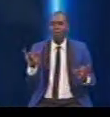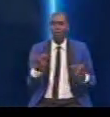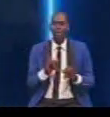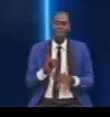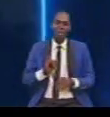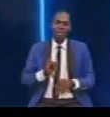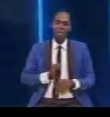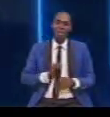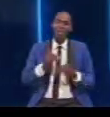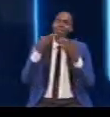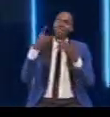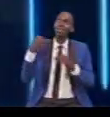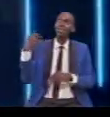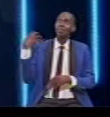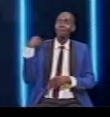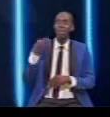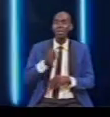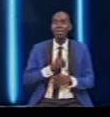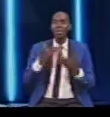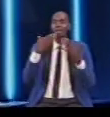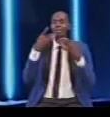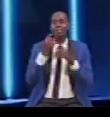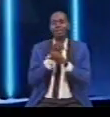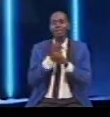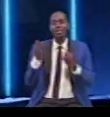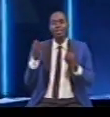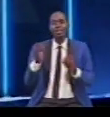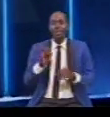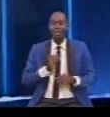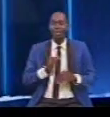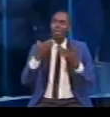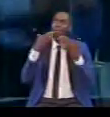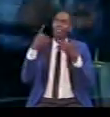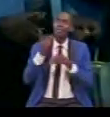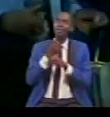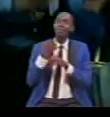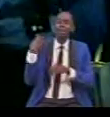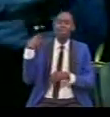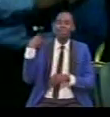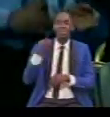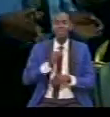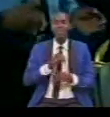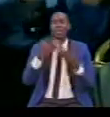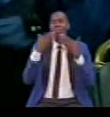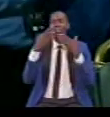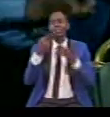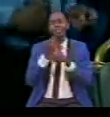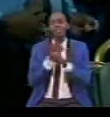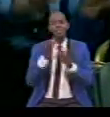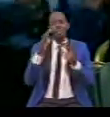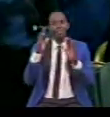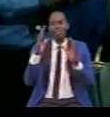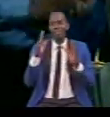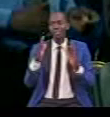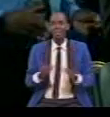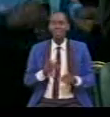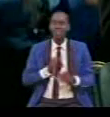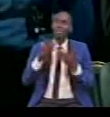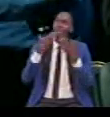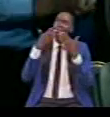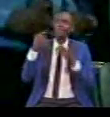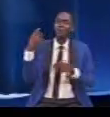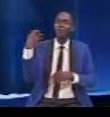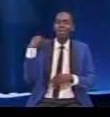Master, I thank the Savior. Oh, I thank the Master. Maker. Oh, I thank